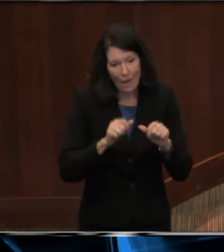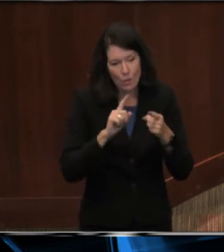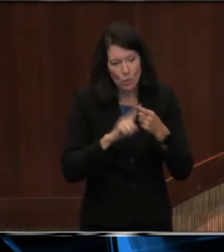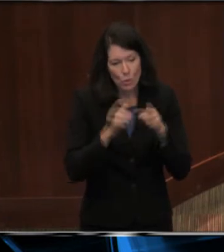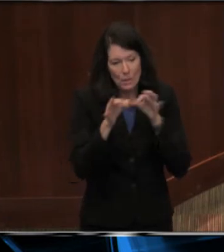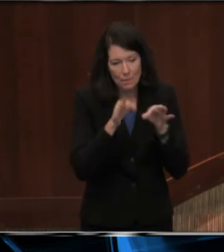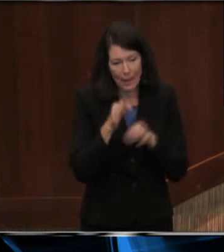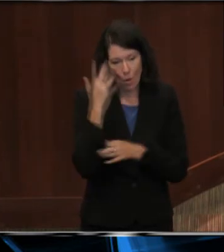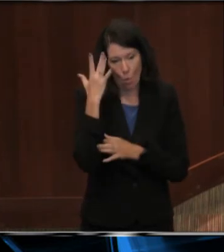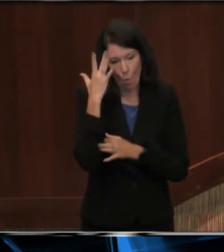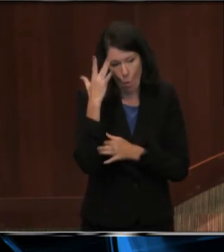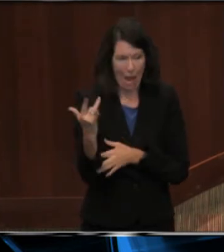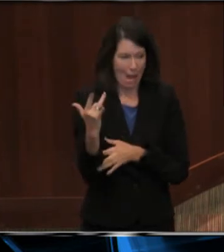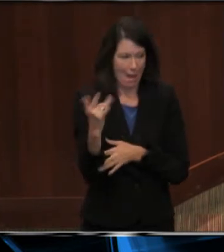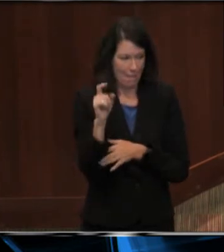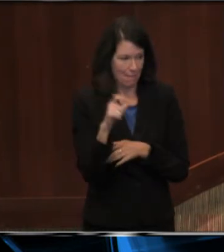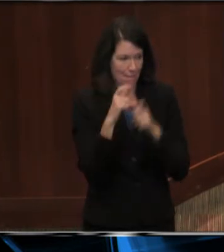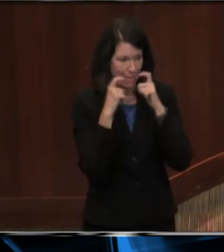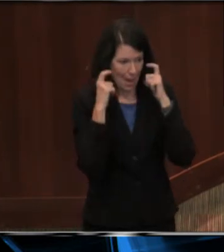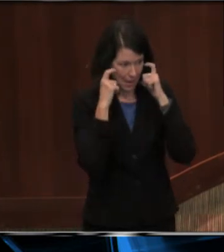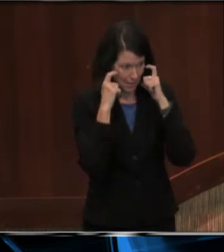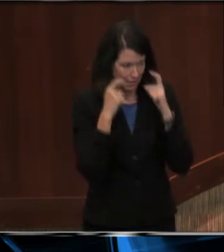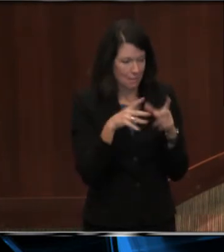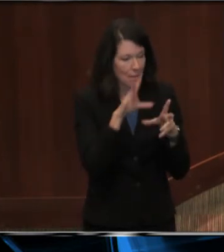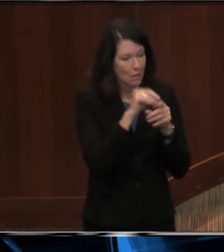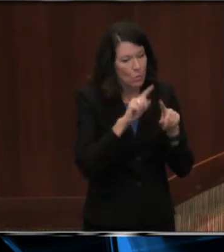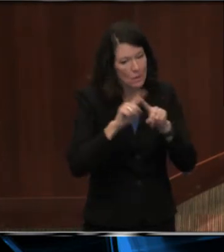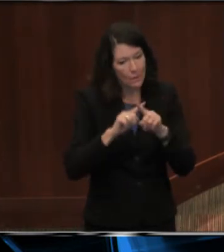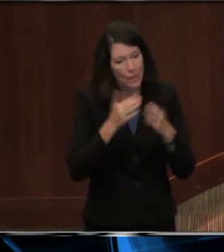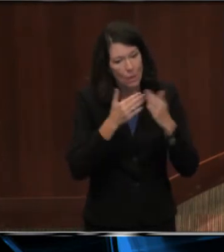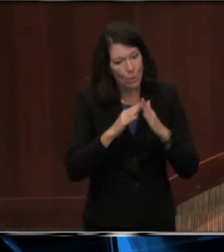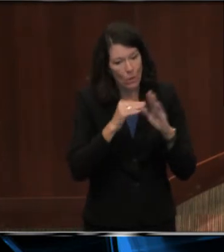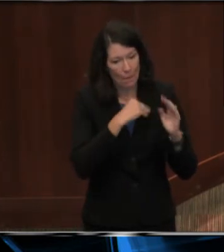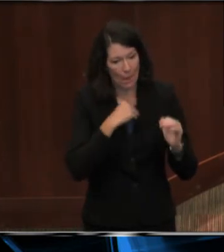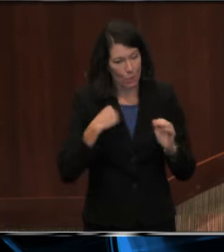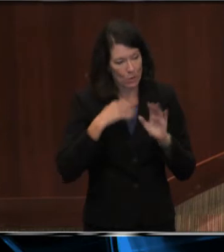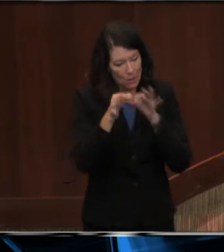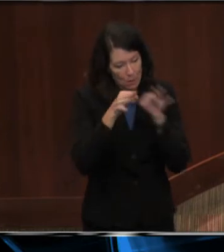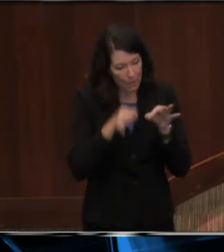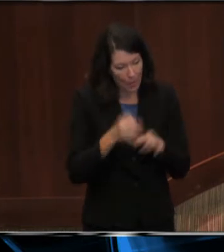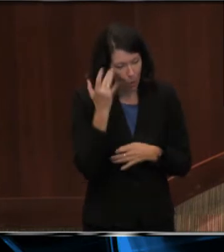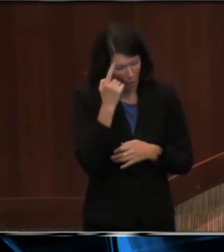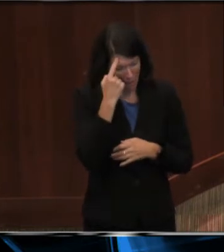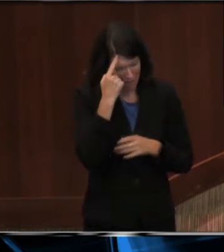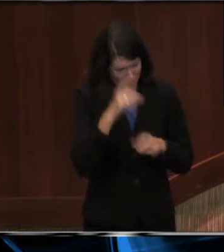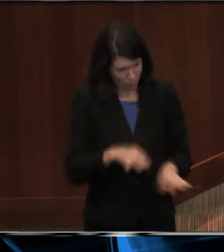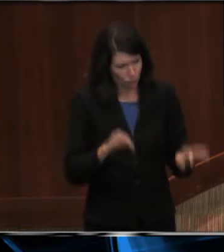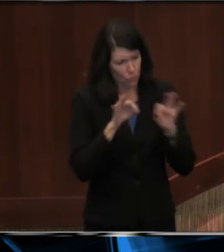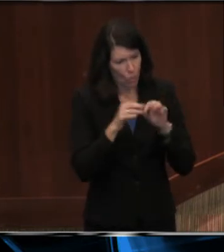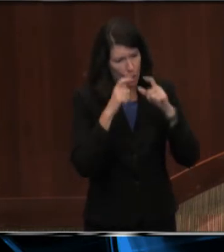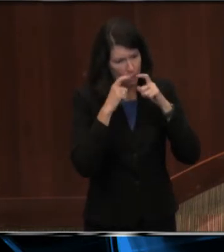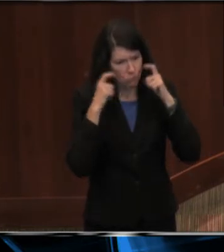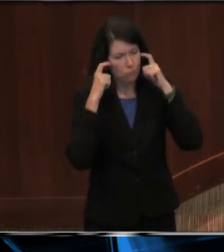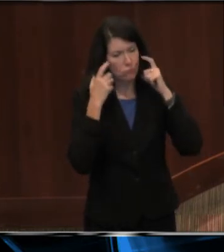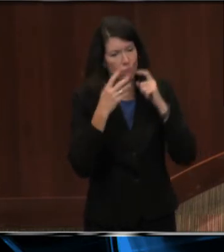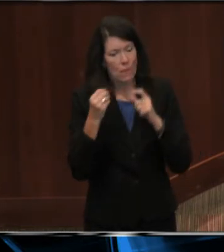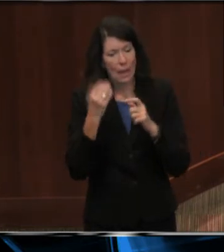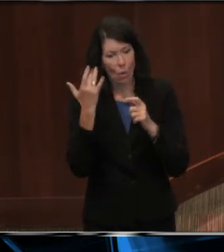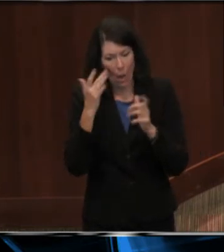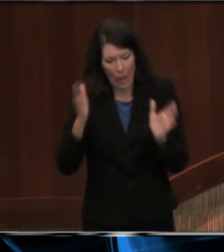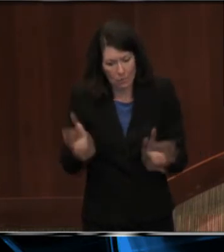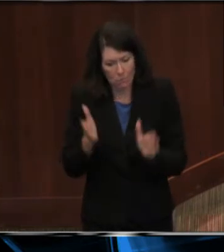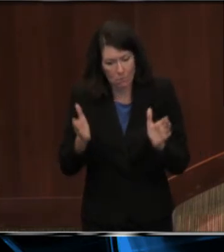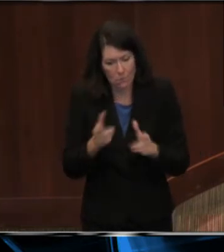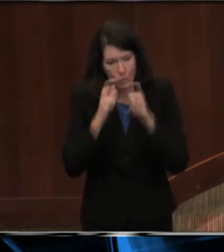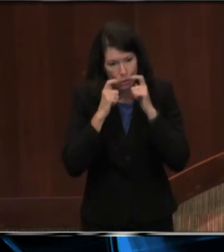why behind wearing a mask. So to include different community members and have them explain why they believe it's important and why they encourage